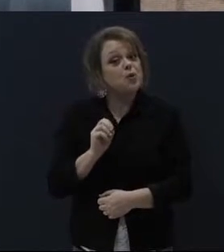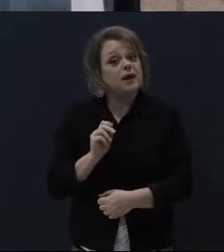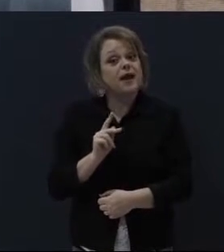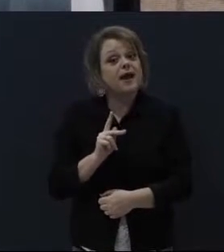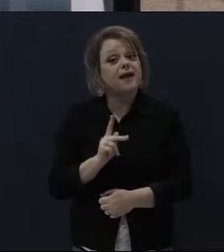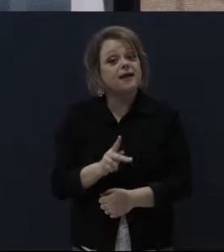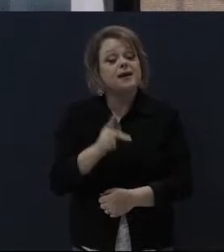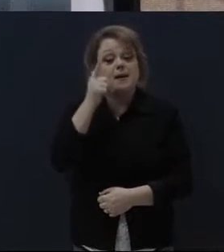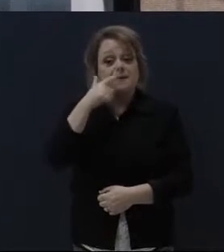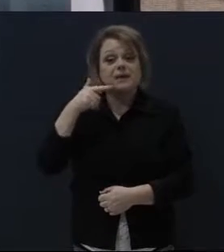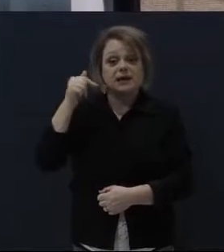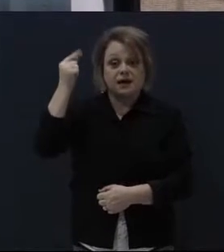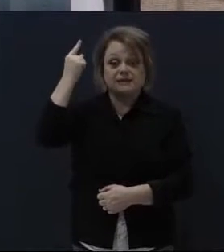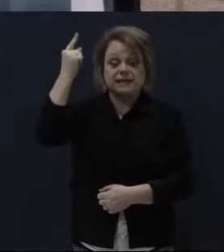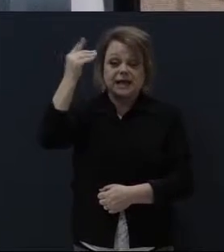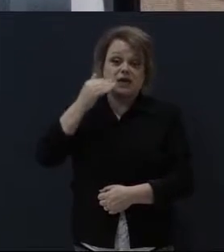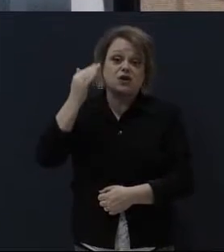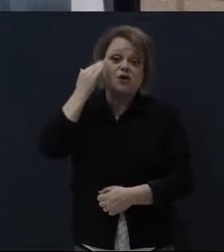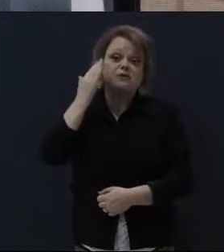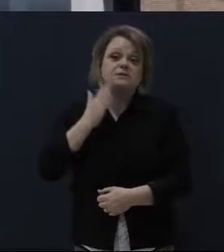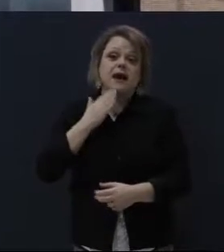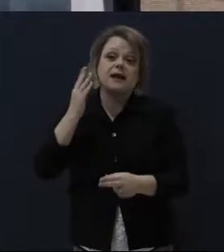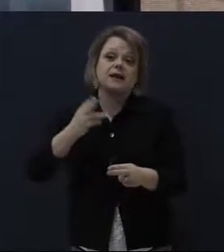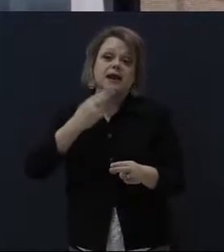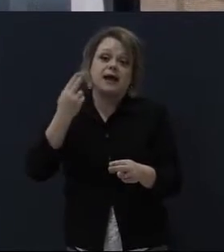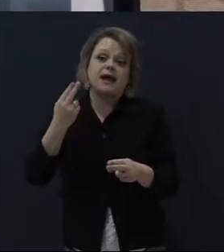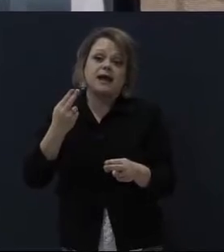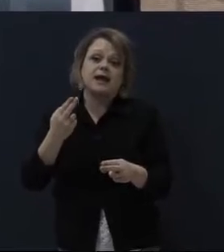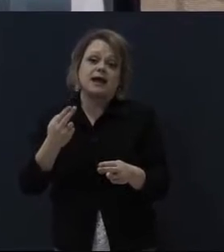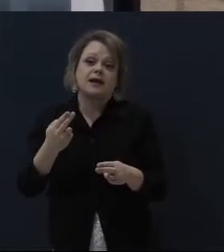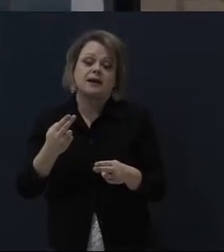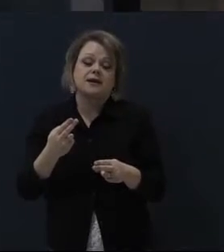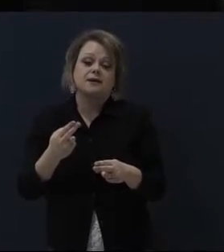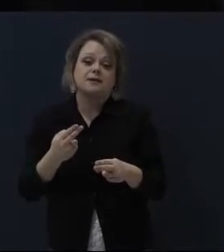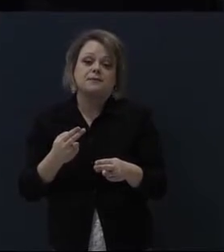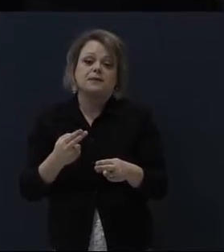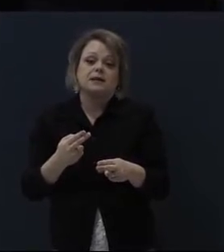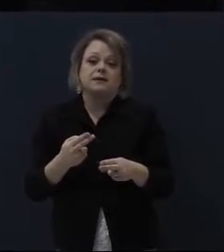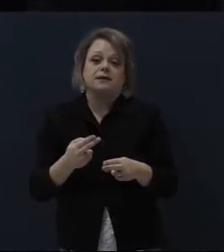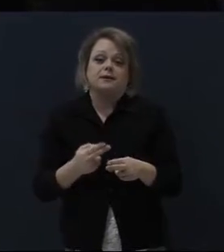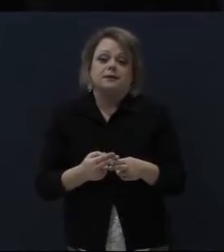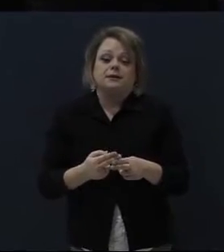fine, 'cause he knows my name.